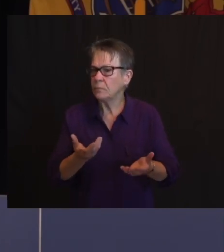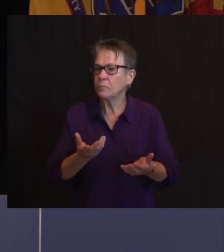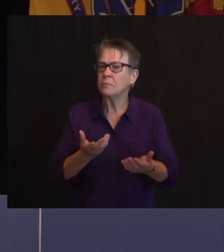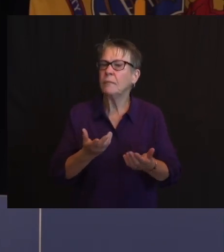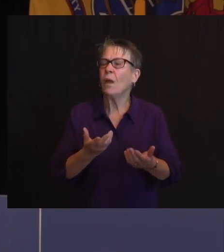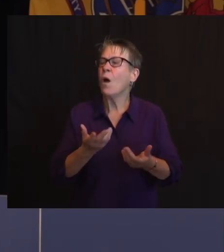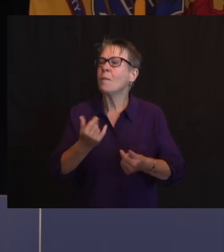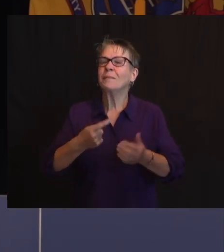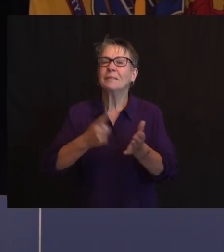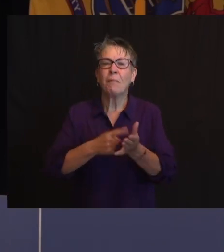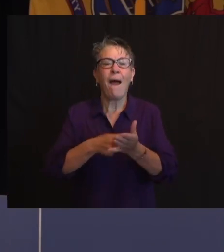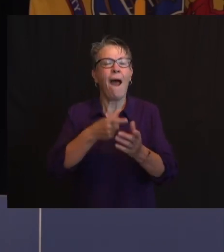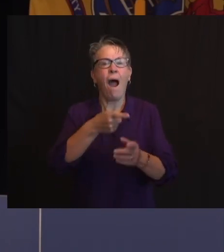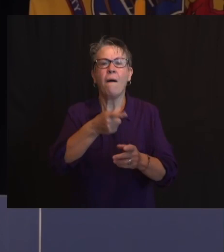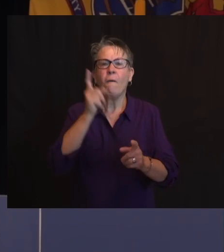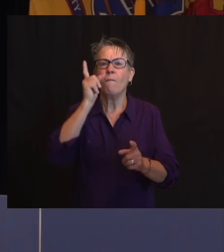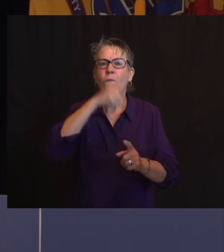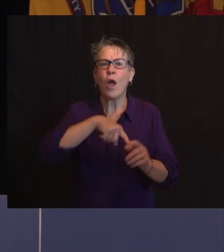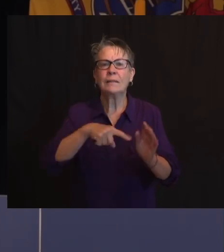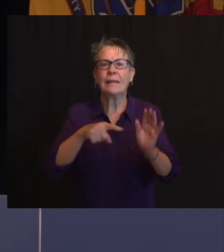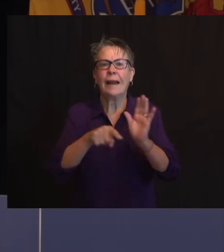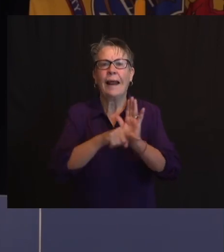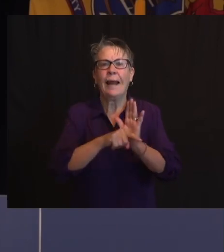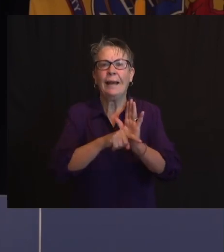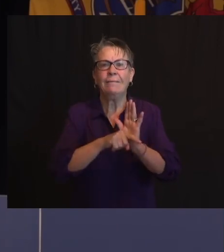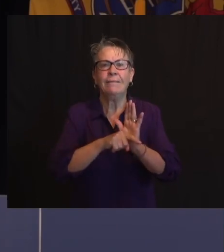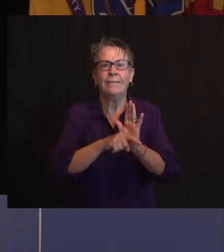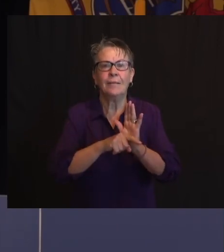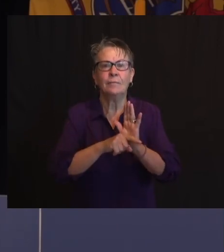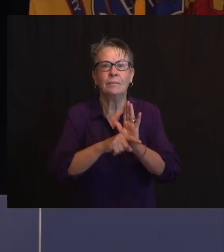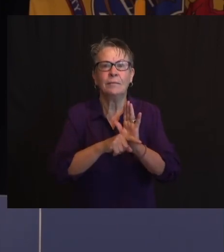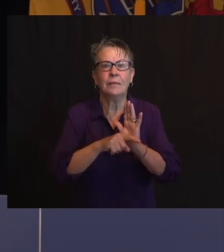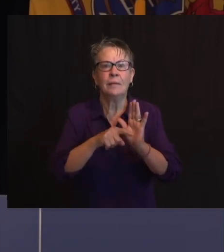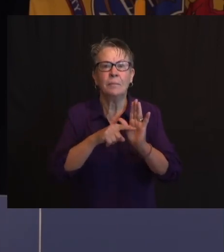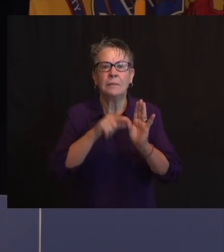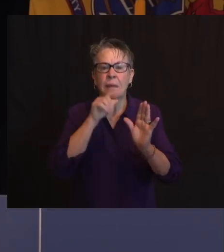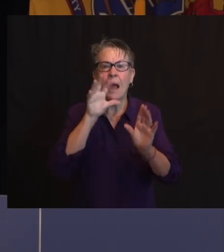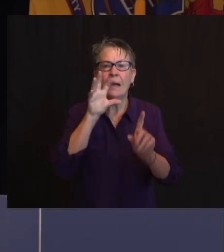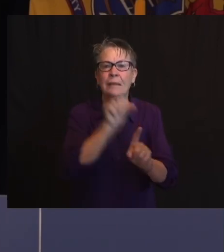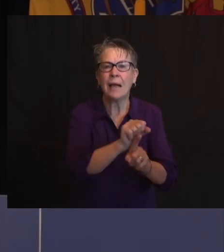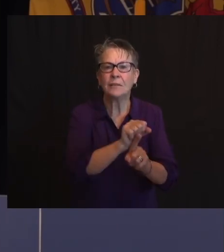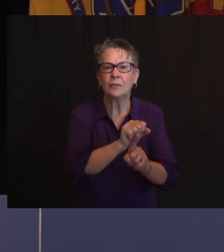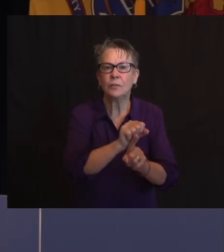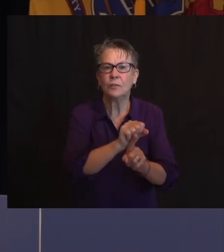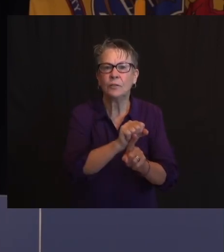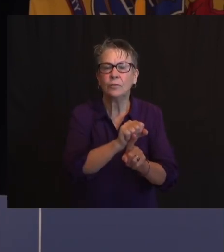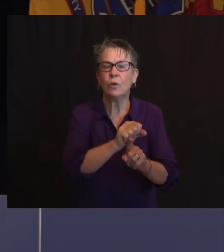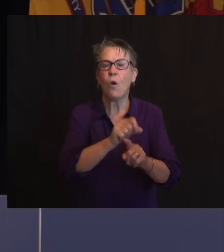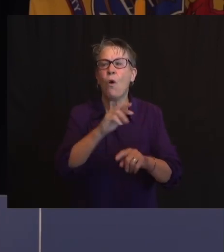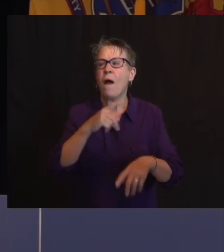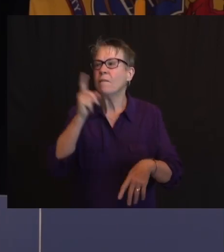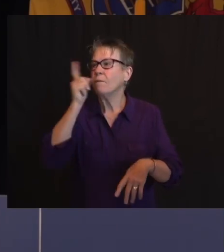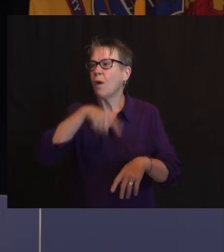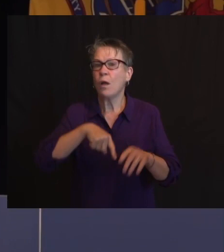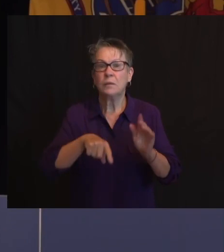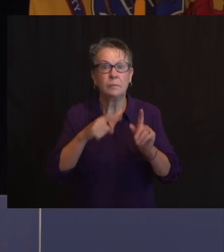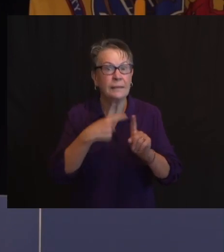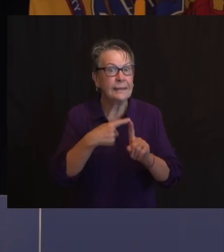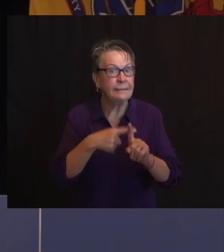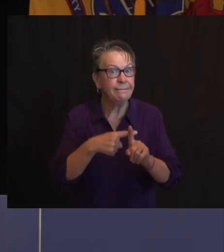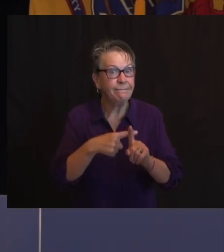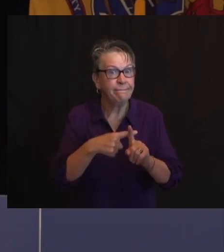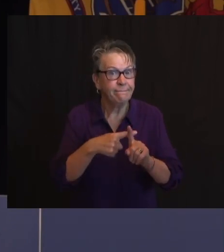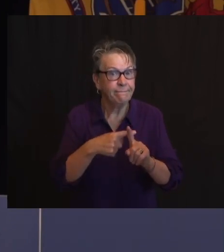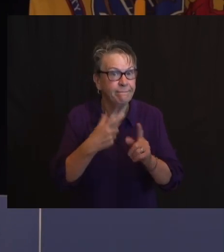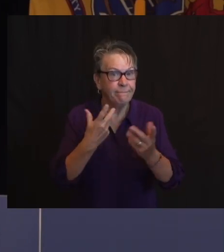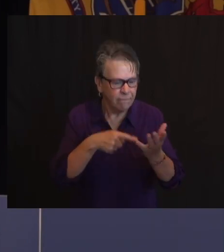So it's always that balance of, yes, we certainly think it plays a role because it is quick, it is cheap, it is something that you can do relatively frequently, you can do it right